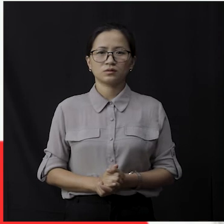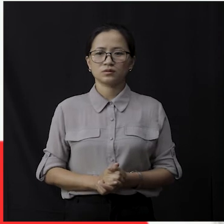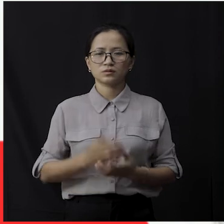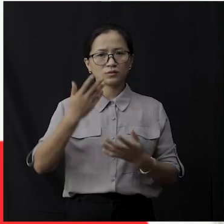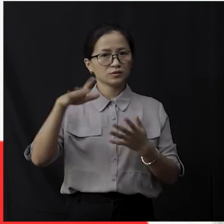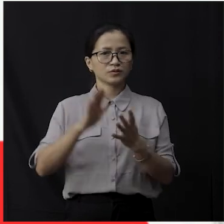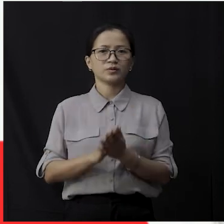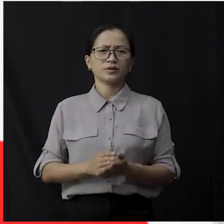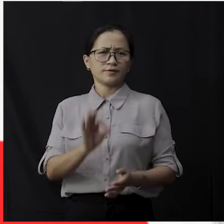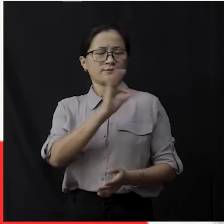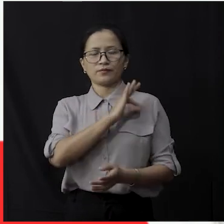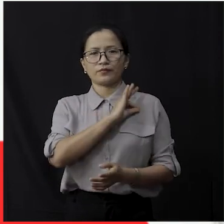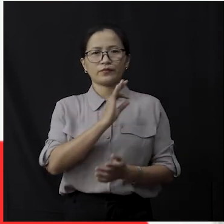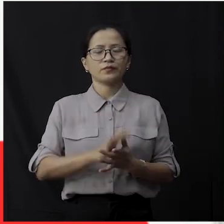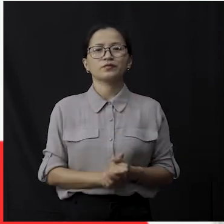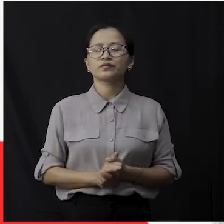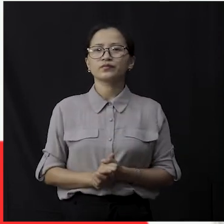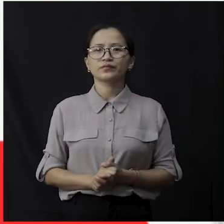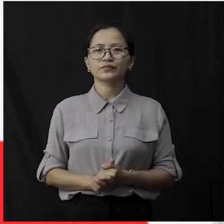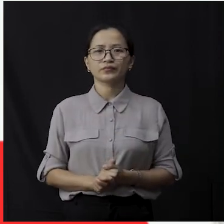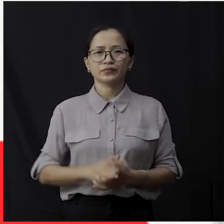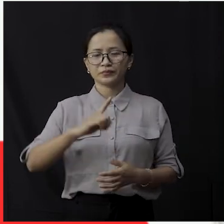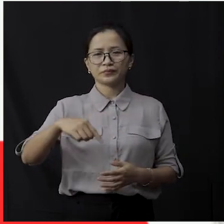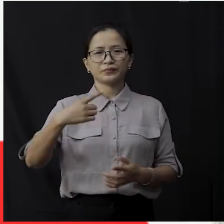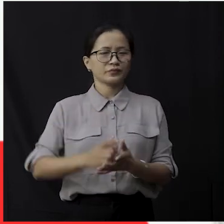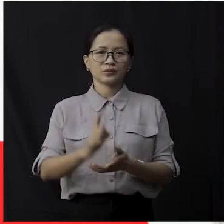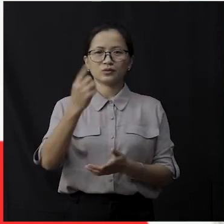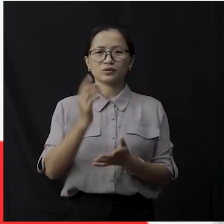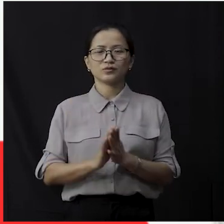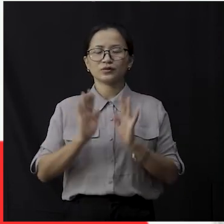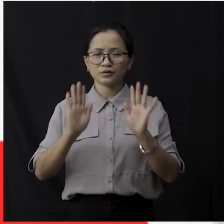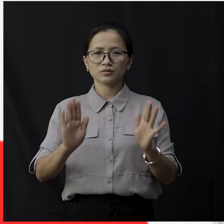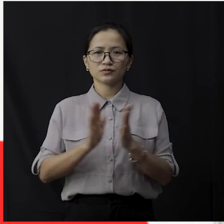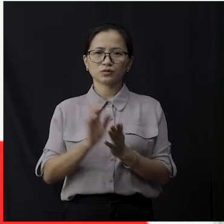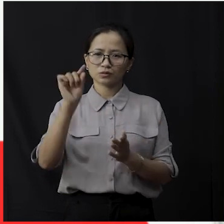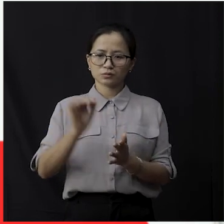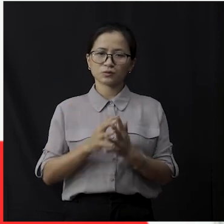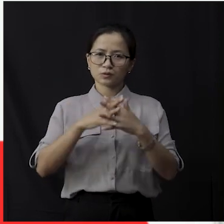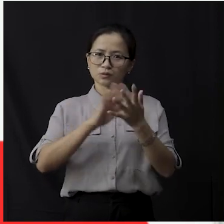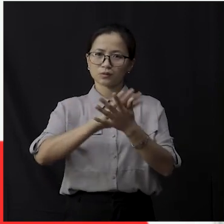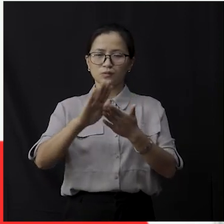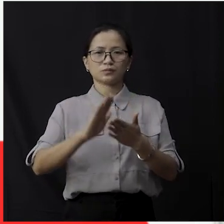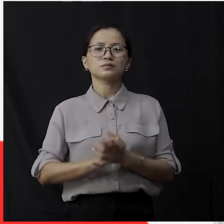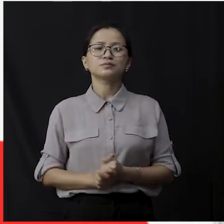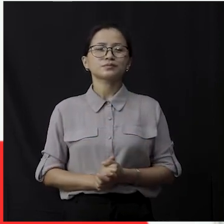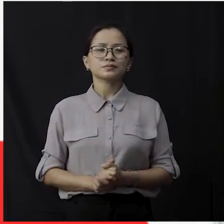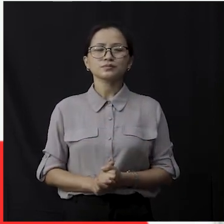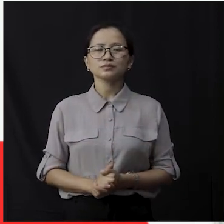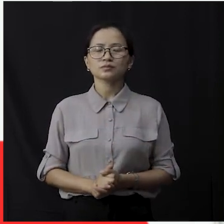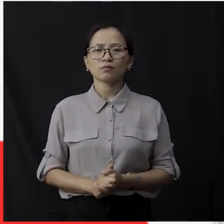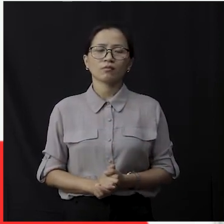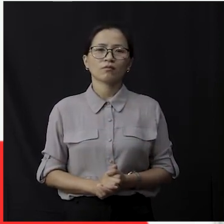going to be very interesting. So every one of you, you have to do this homework, okay? So the